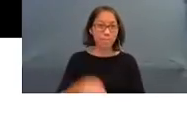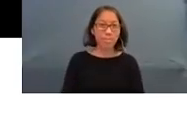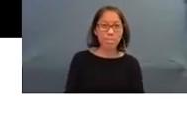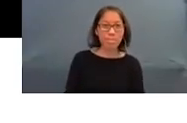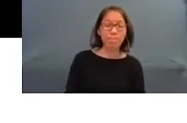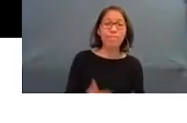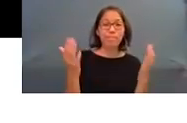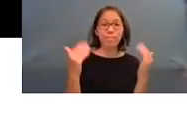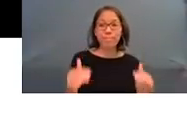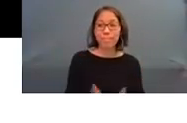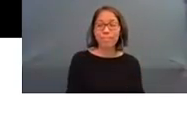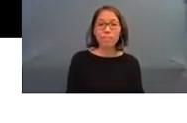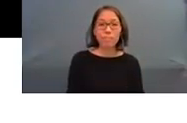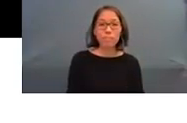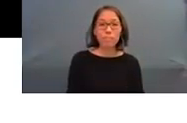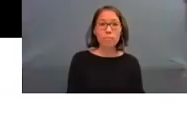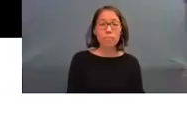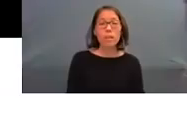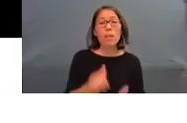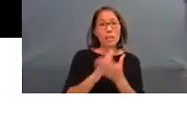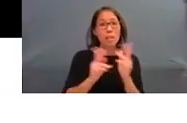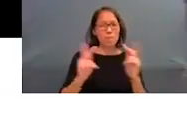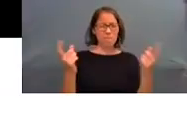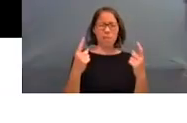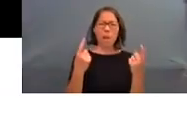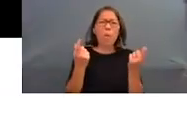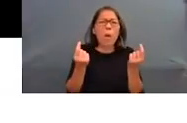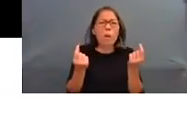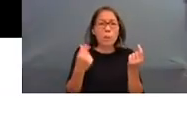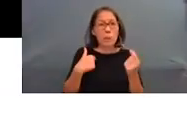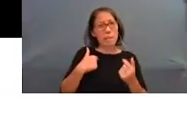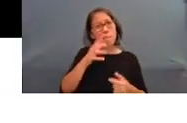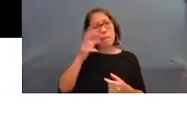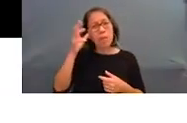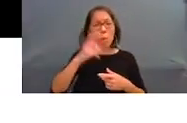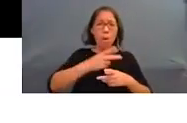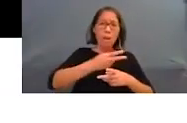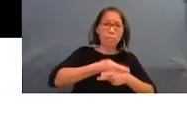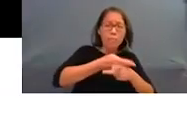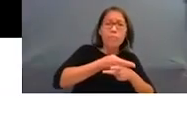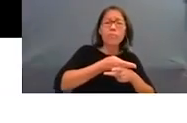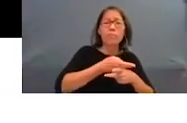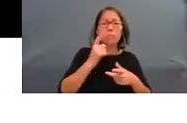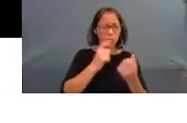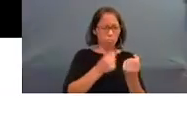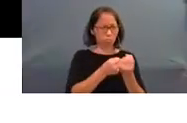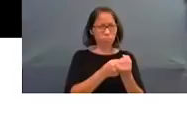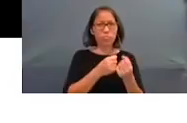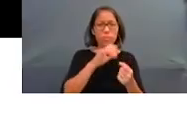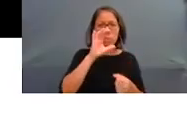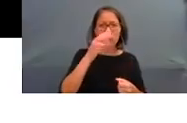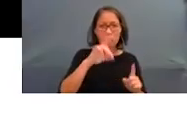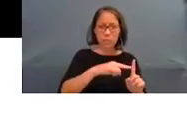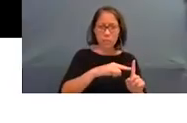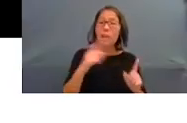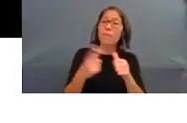Next slide. Some have asked, what can I do as a parent or caregiver to support my child? Well, first, I want you